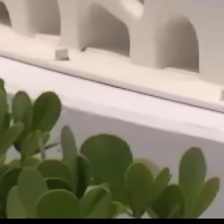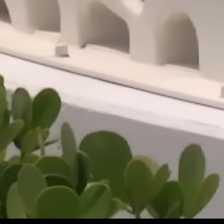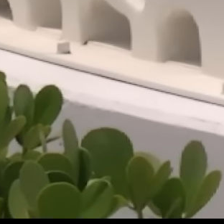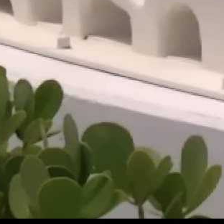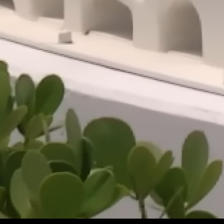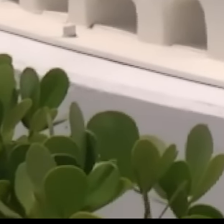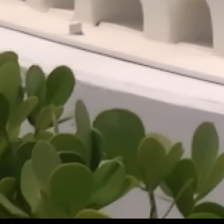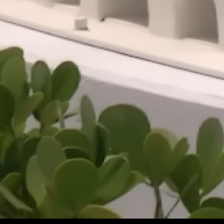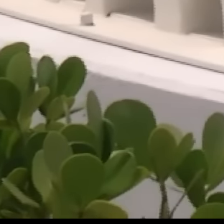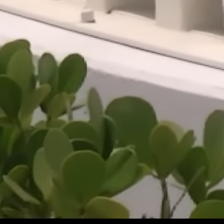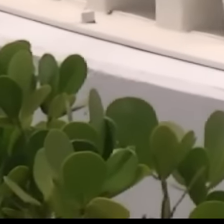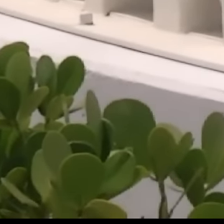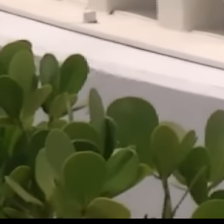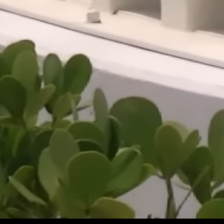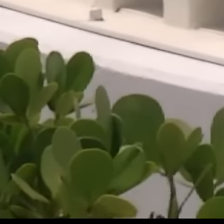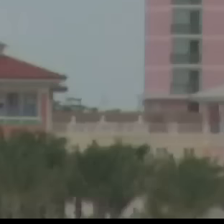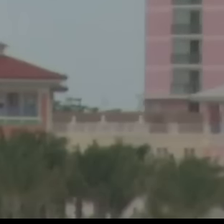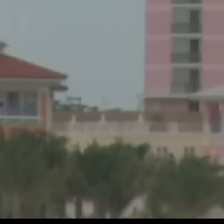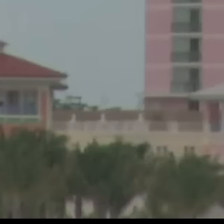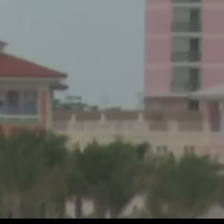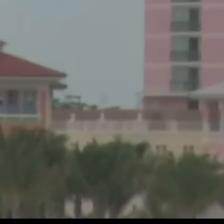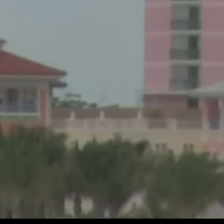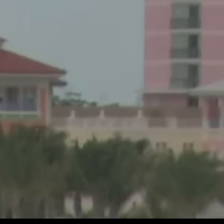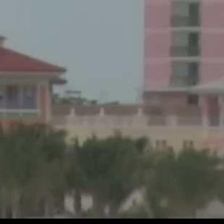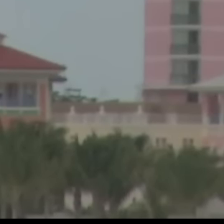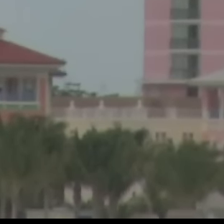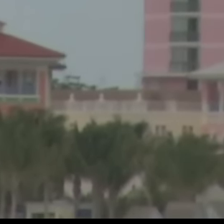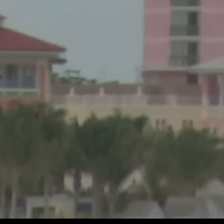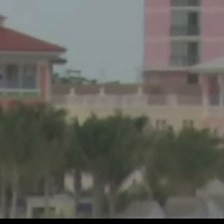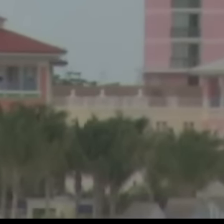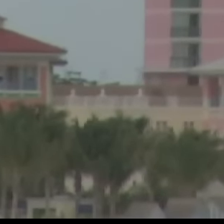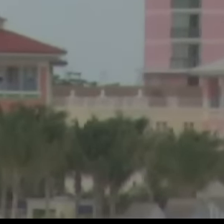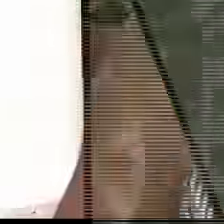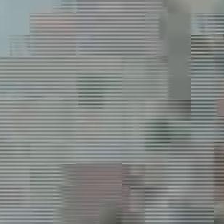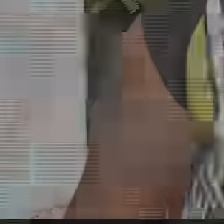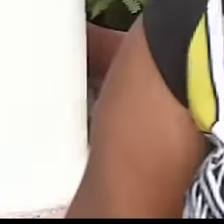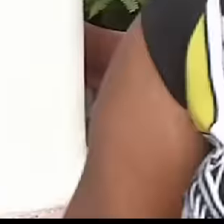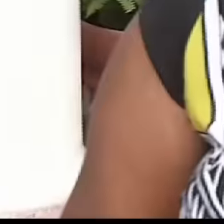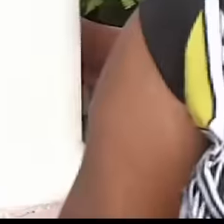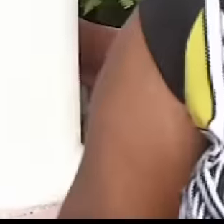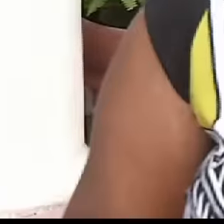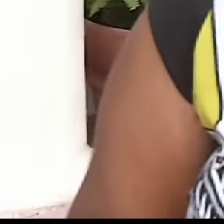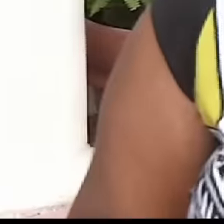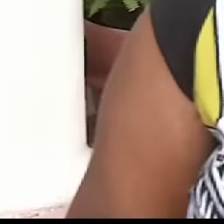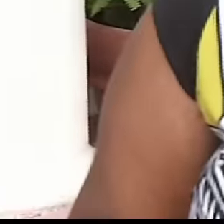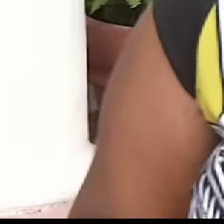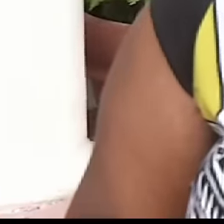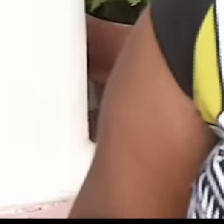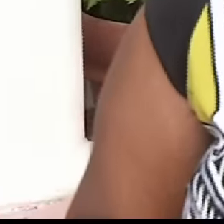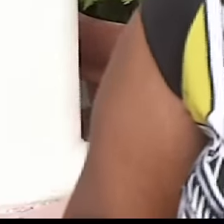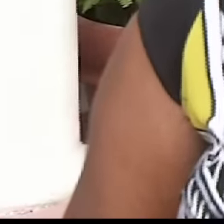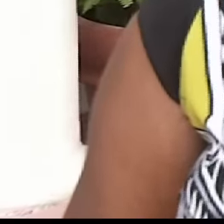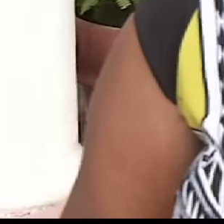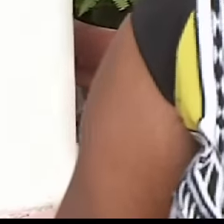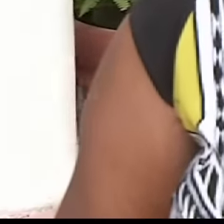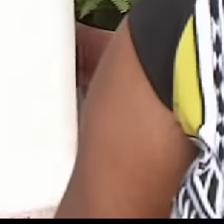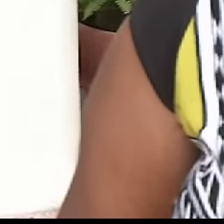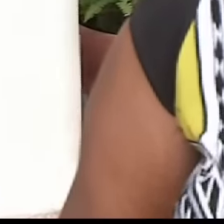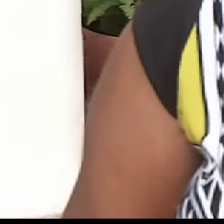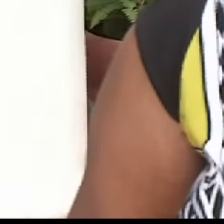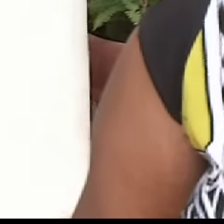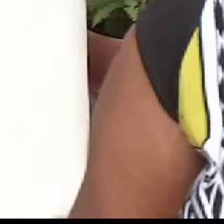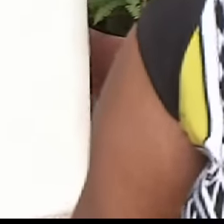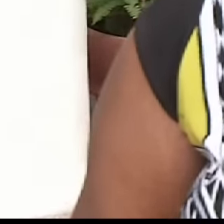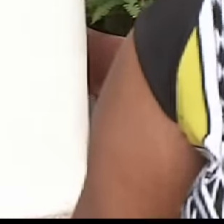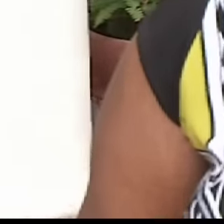High-end brands attract high-end customers. The next step for Bahamas. Coming up in the Bahamas Tonight, a cabinet minister says by the time the